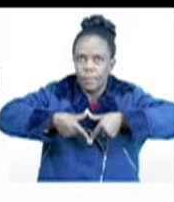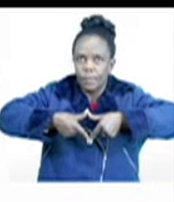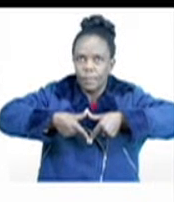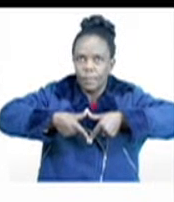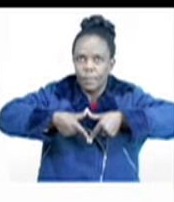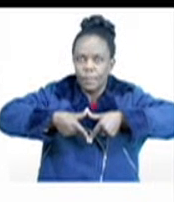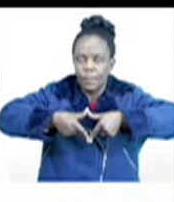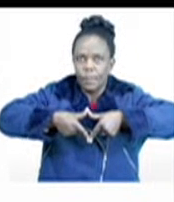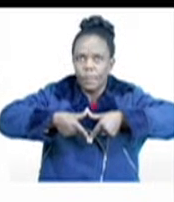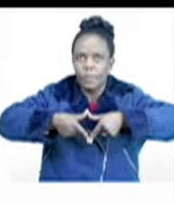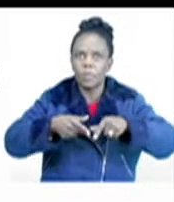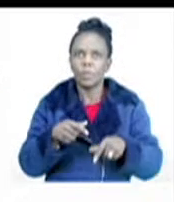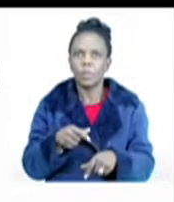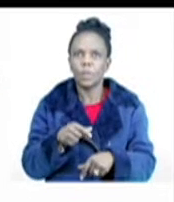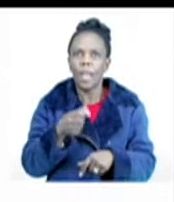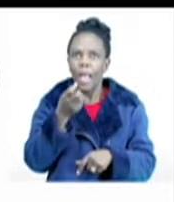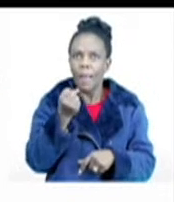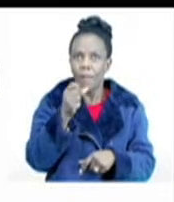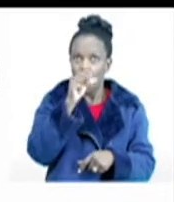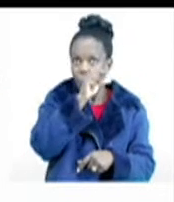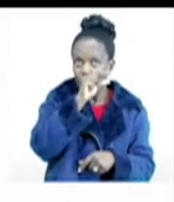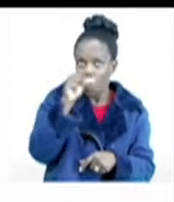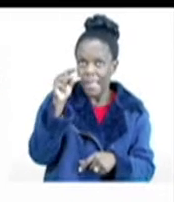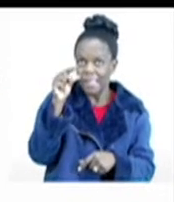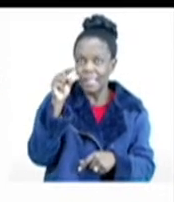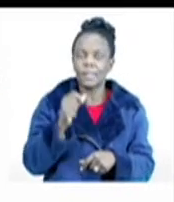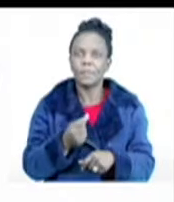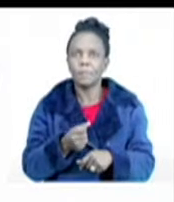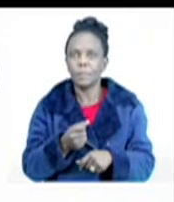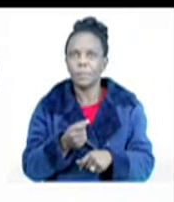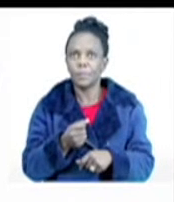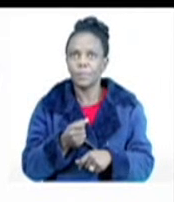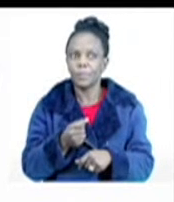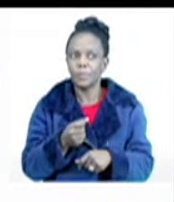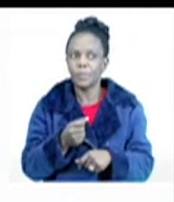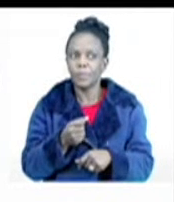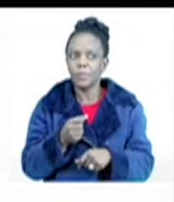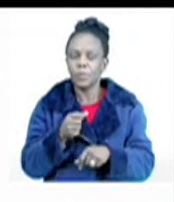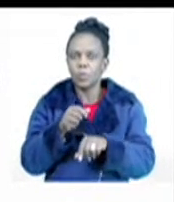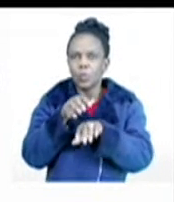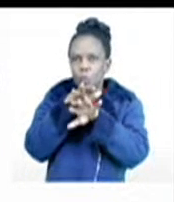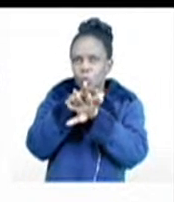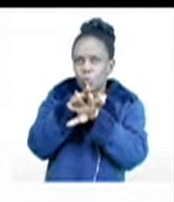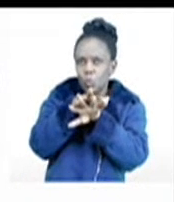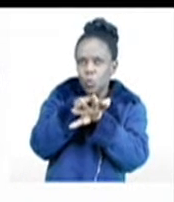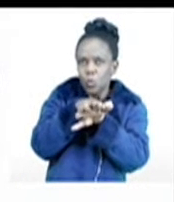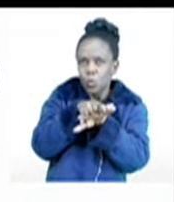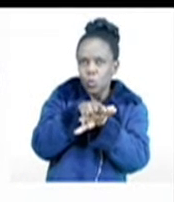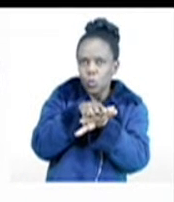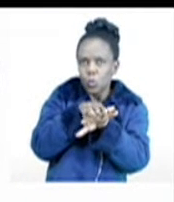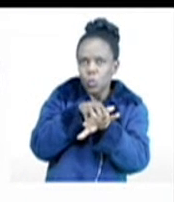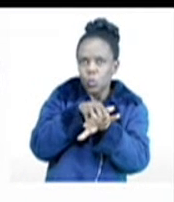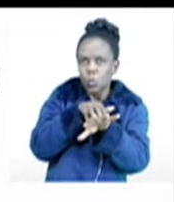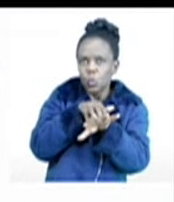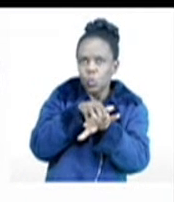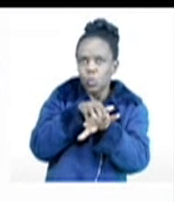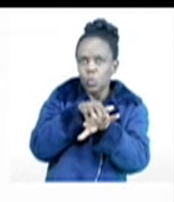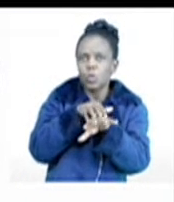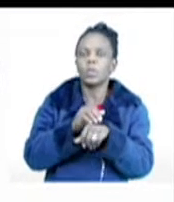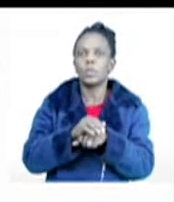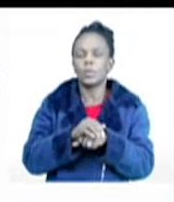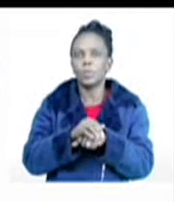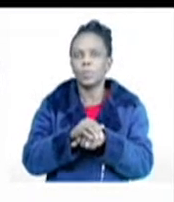is yield. Now, the word yield on this road sign is to say that you